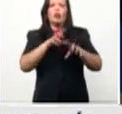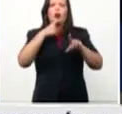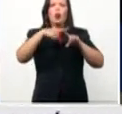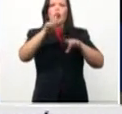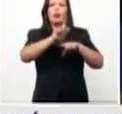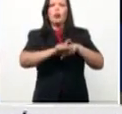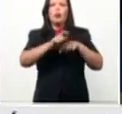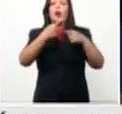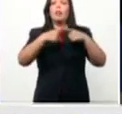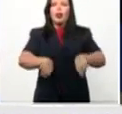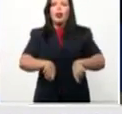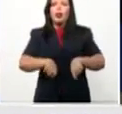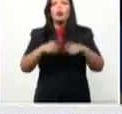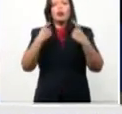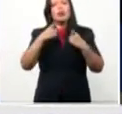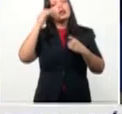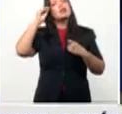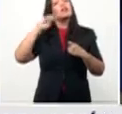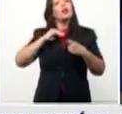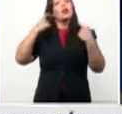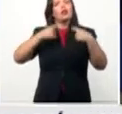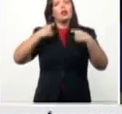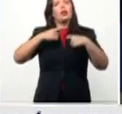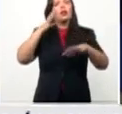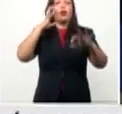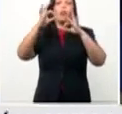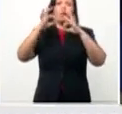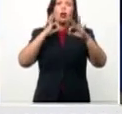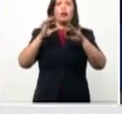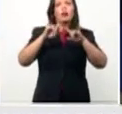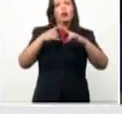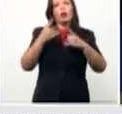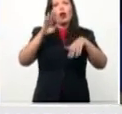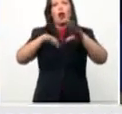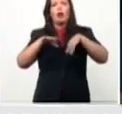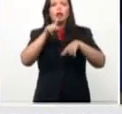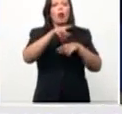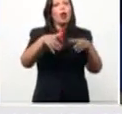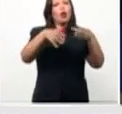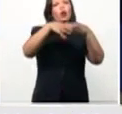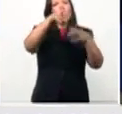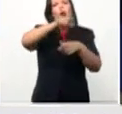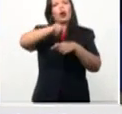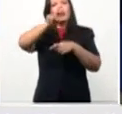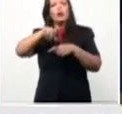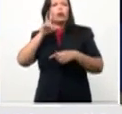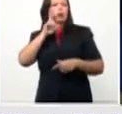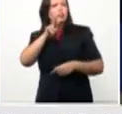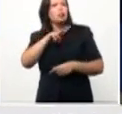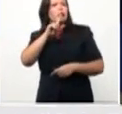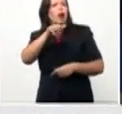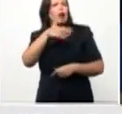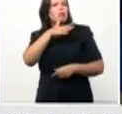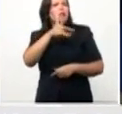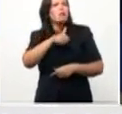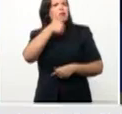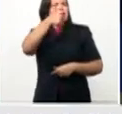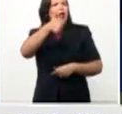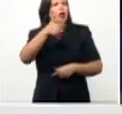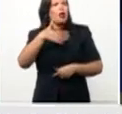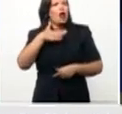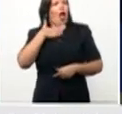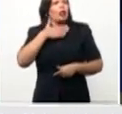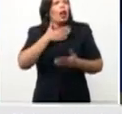so as to have the proper protection when one is in a group of people who could be